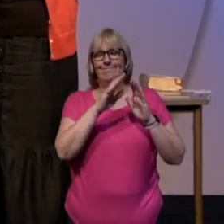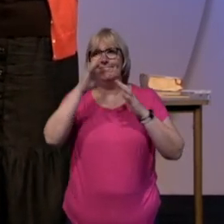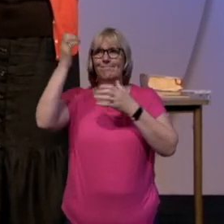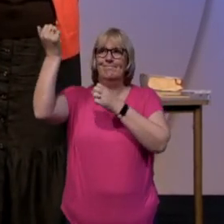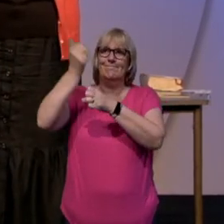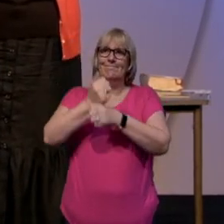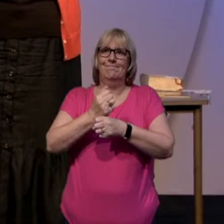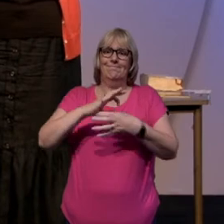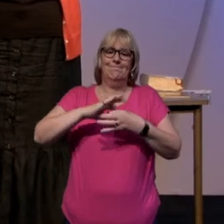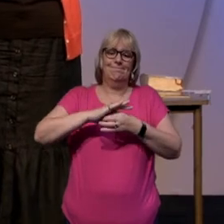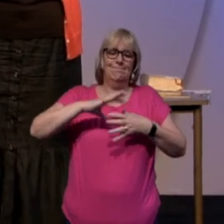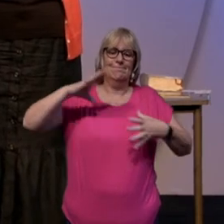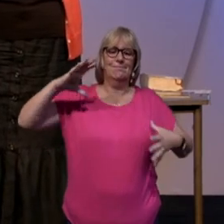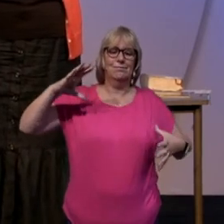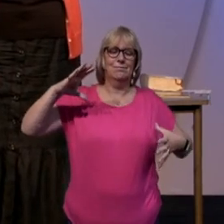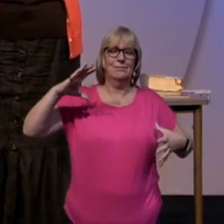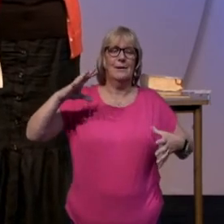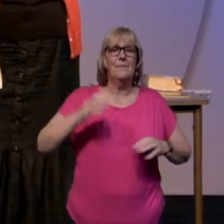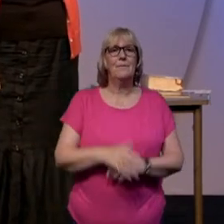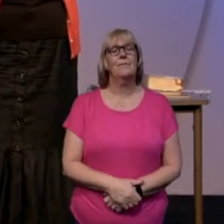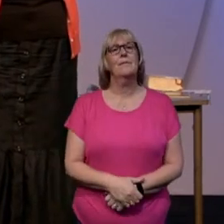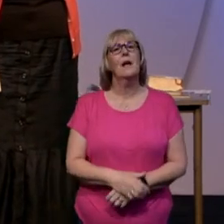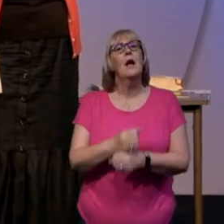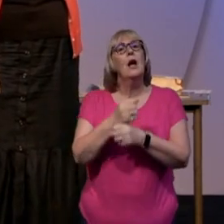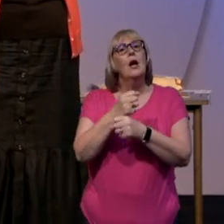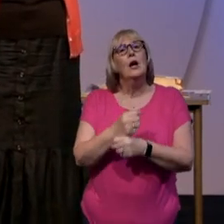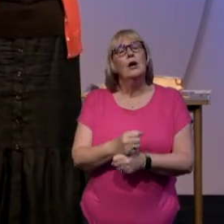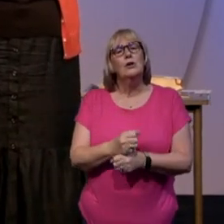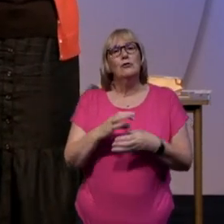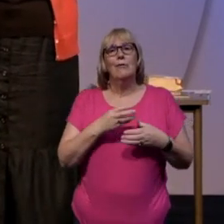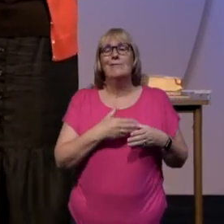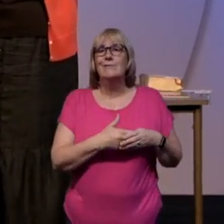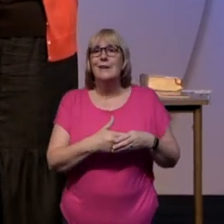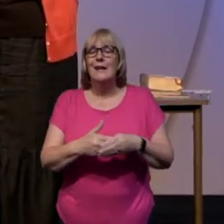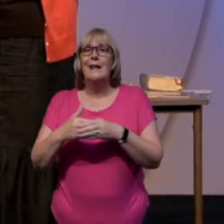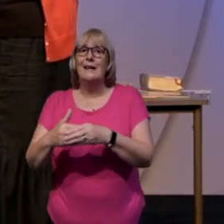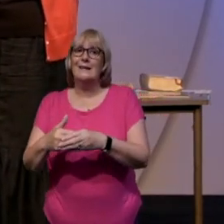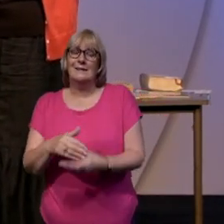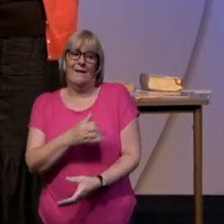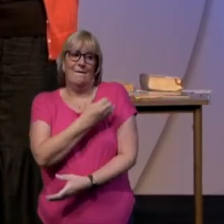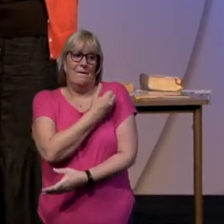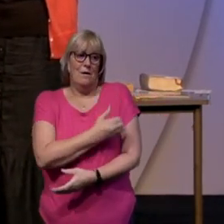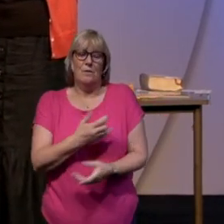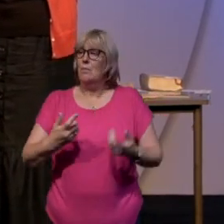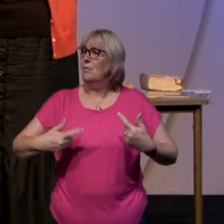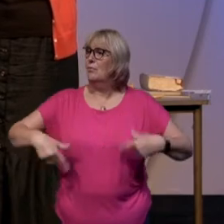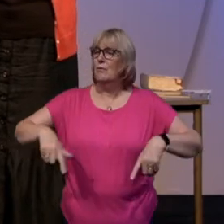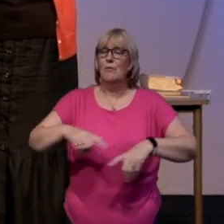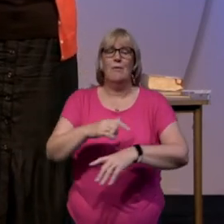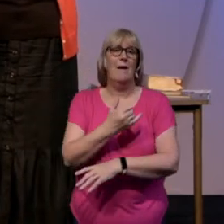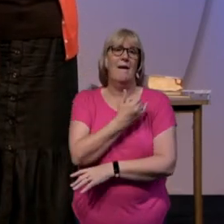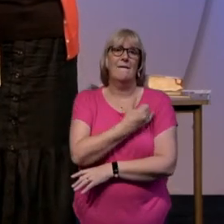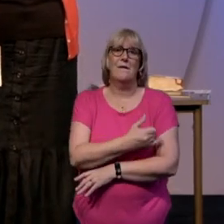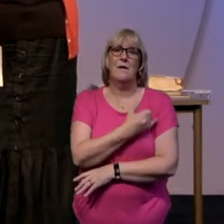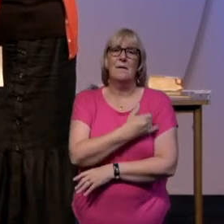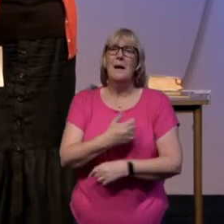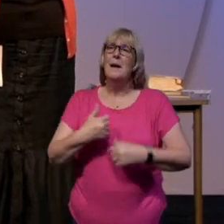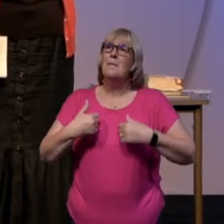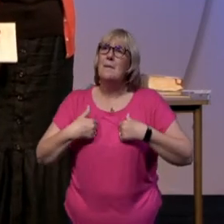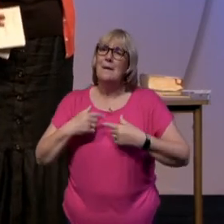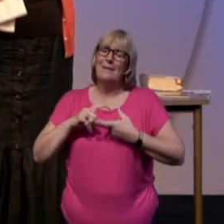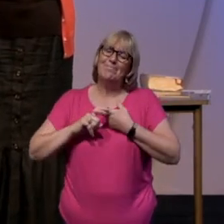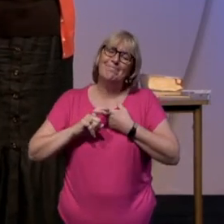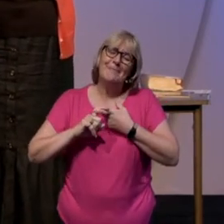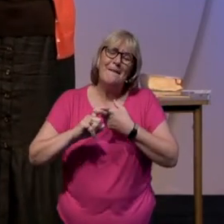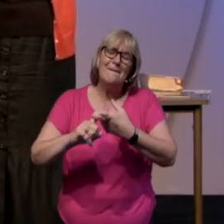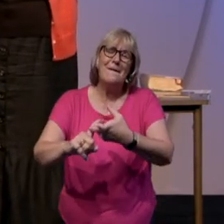churches at different levels, and we're aware of our own frailties and temptations, and we wonder, how can I be a faithful leader?